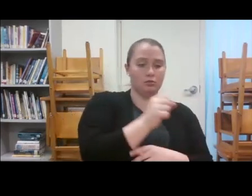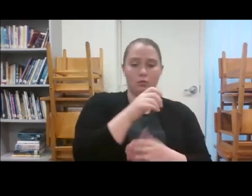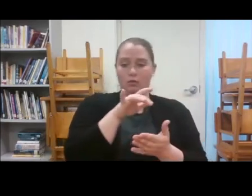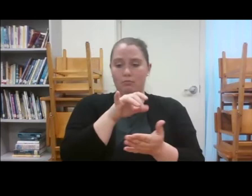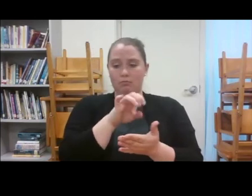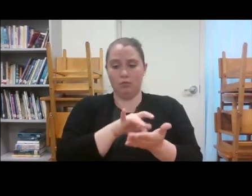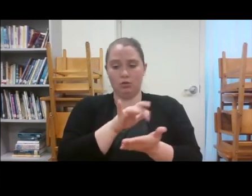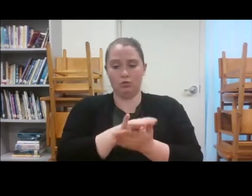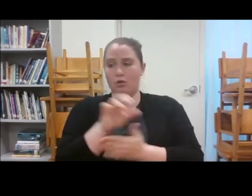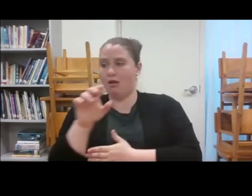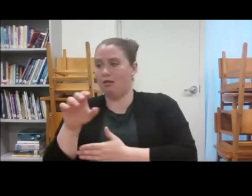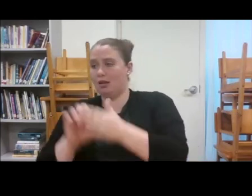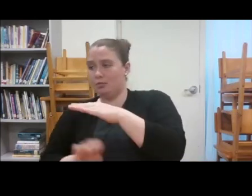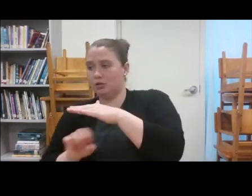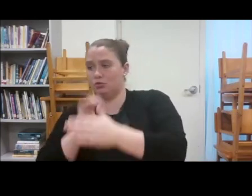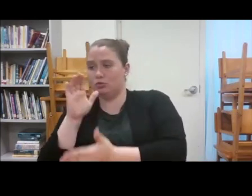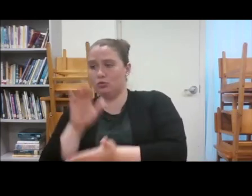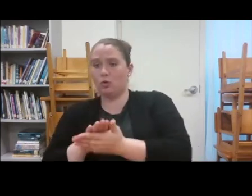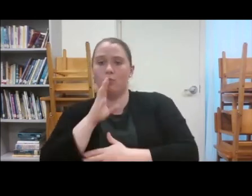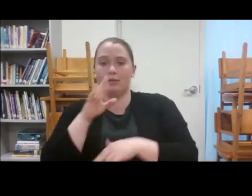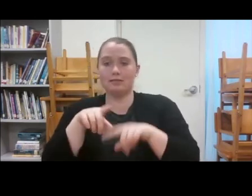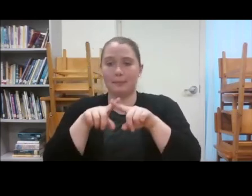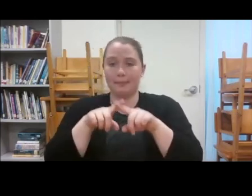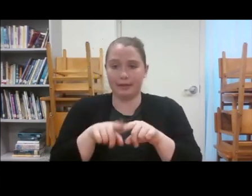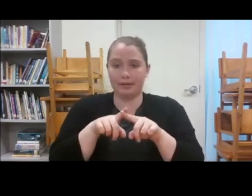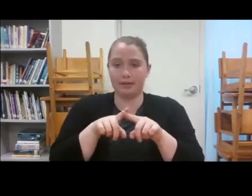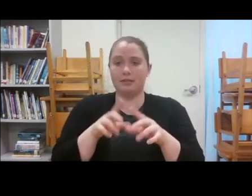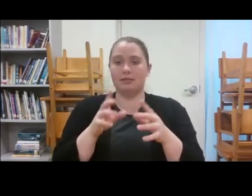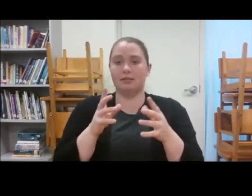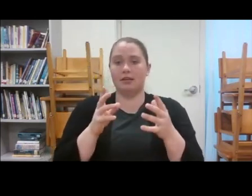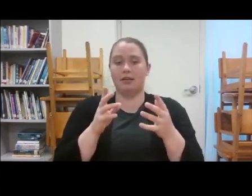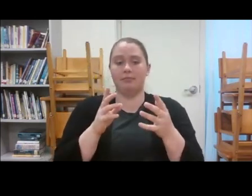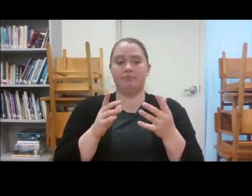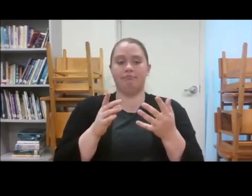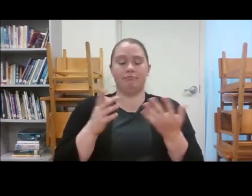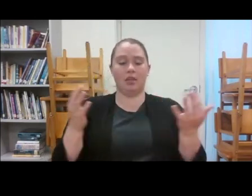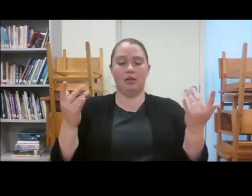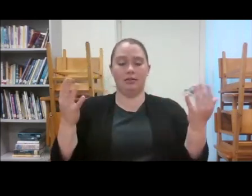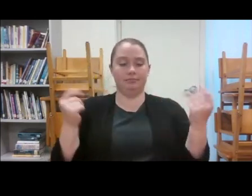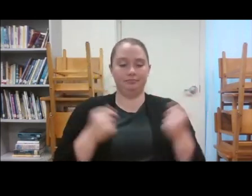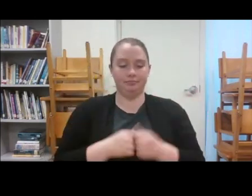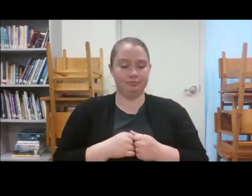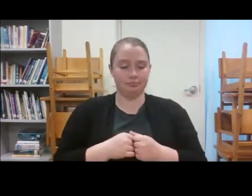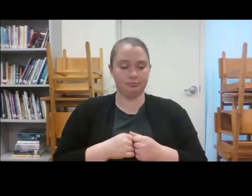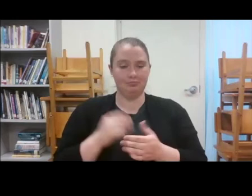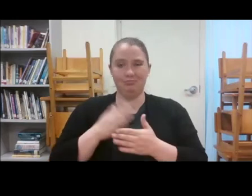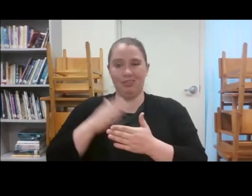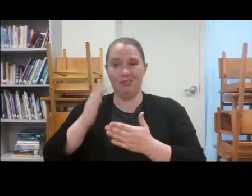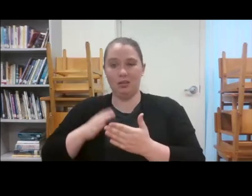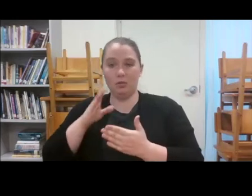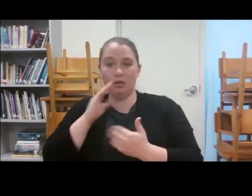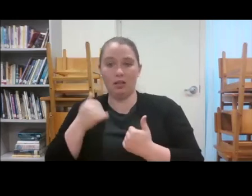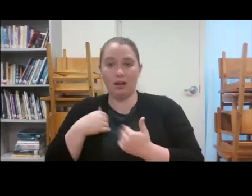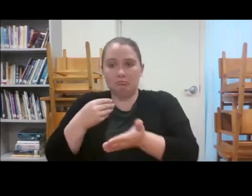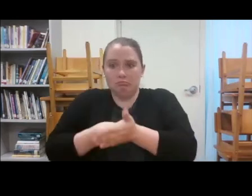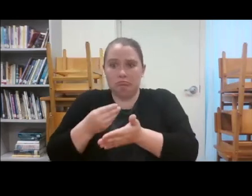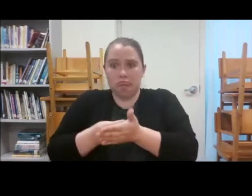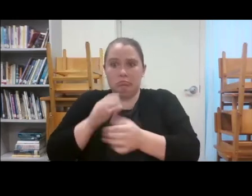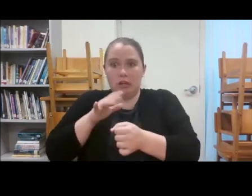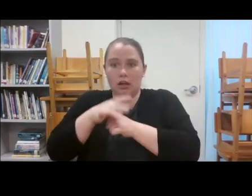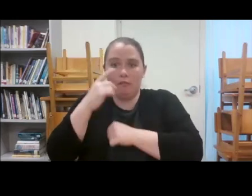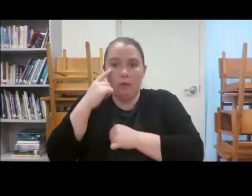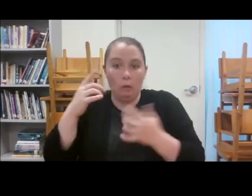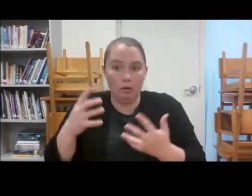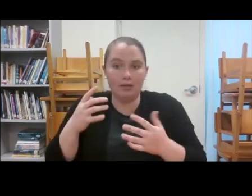depending, of course, what we end up having the debt capacity for.